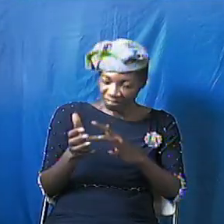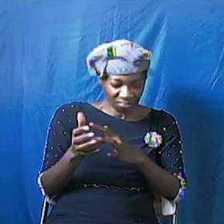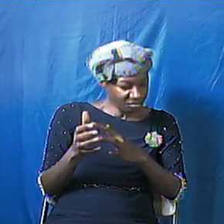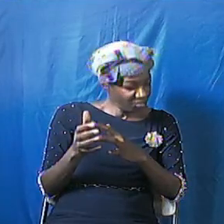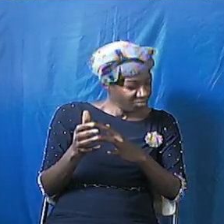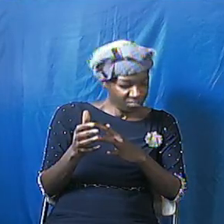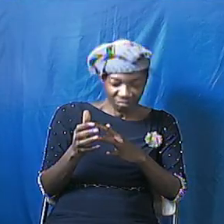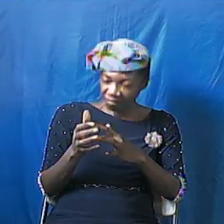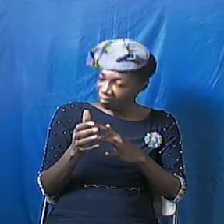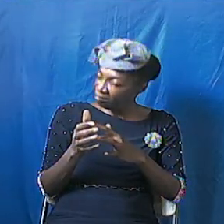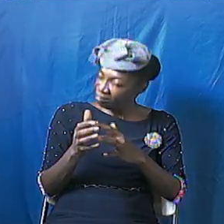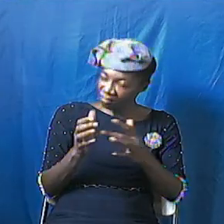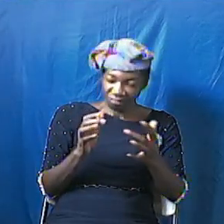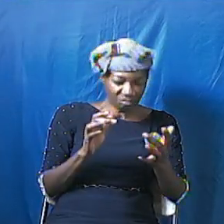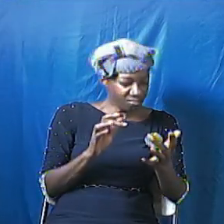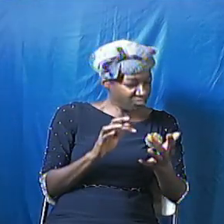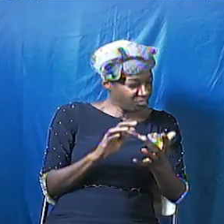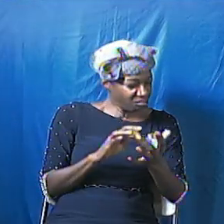Jesus.